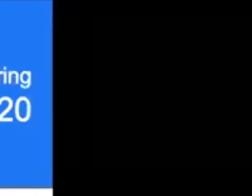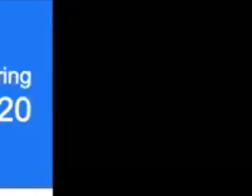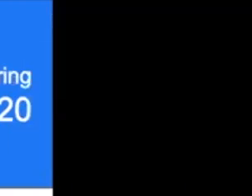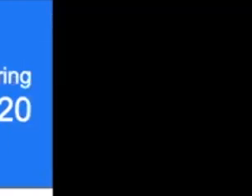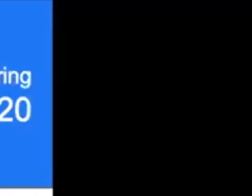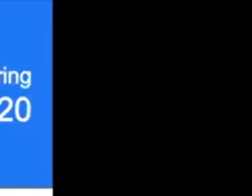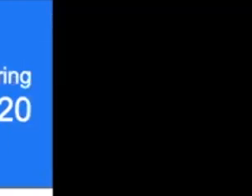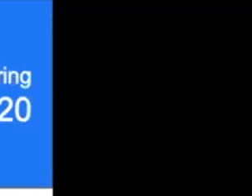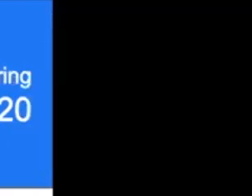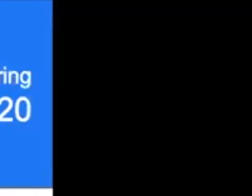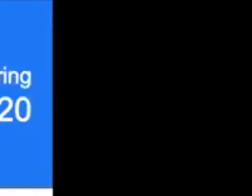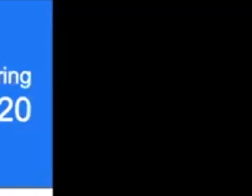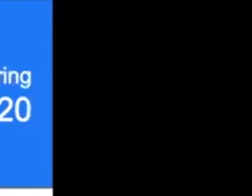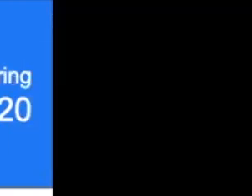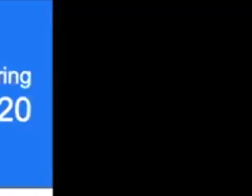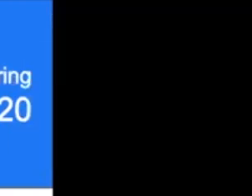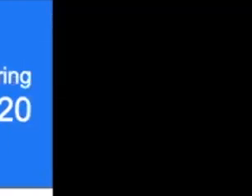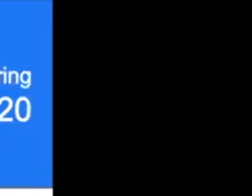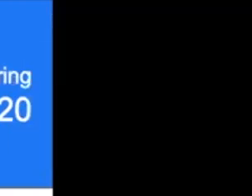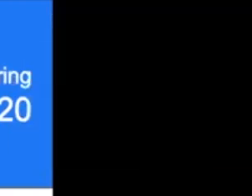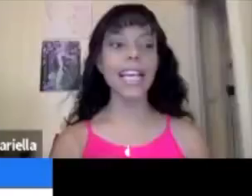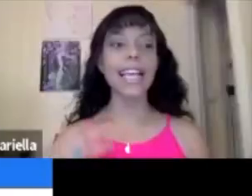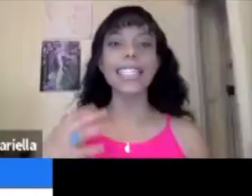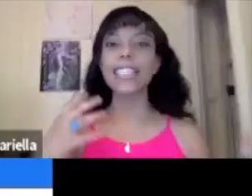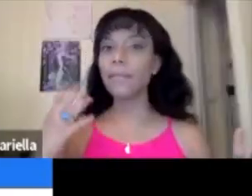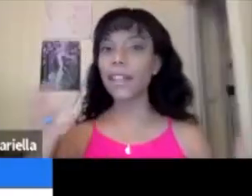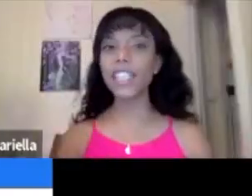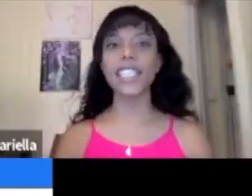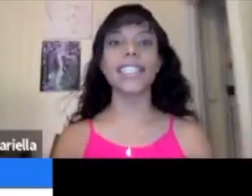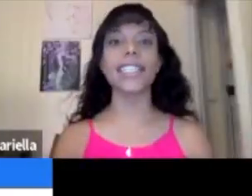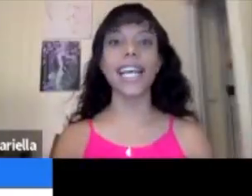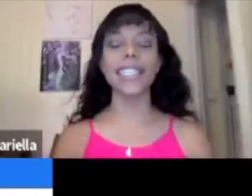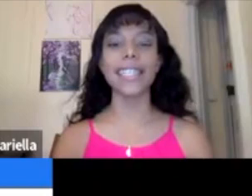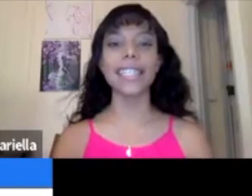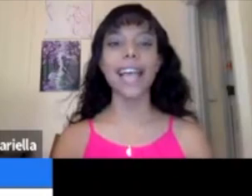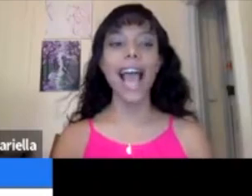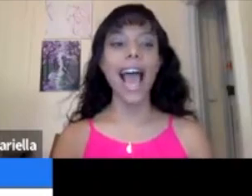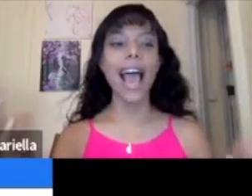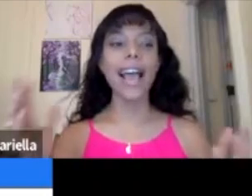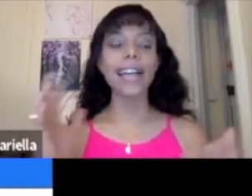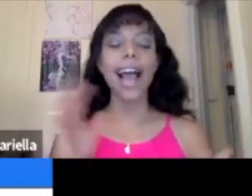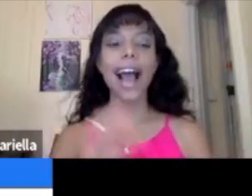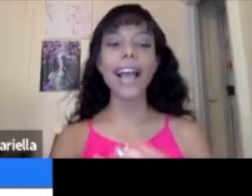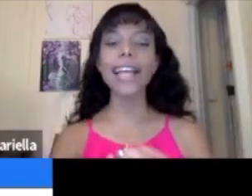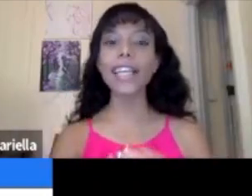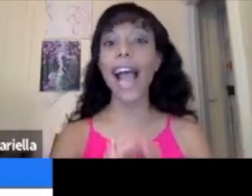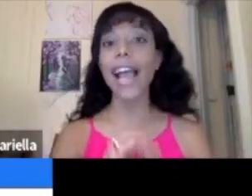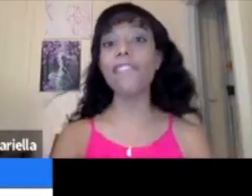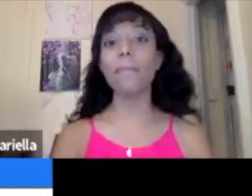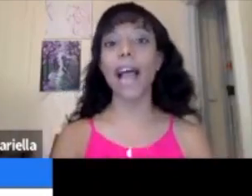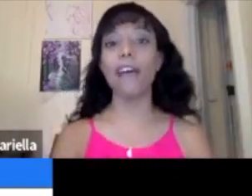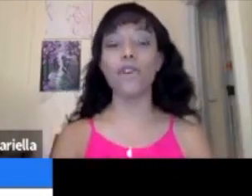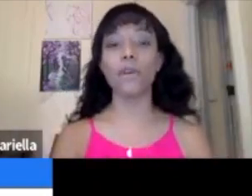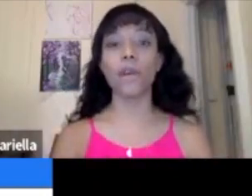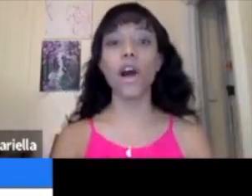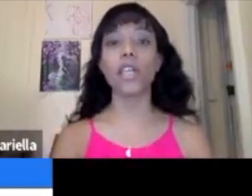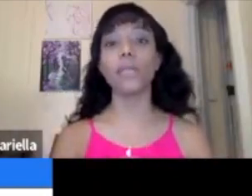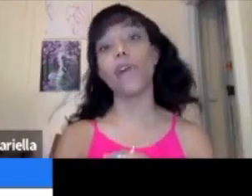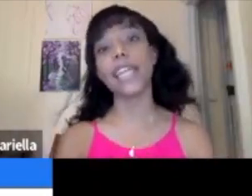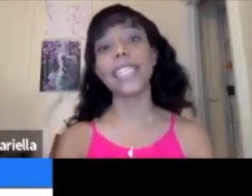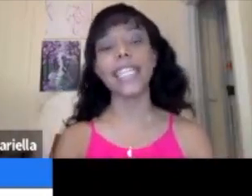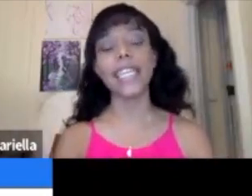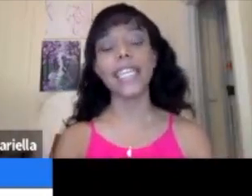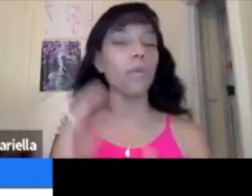experiences to me. We had similar challenges, similar successes, And I have a platform